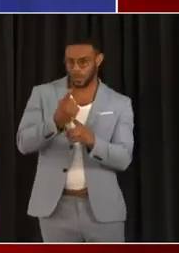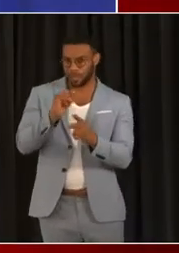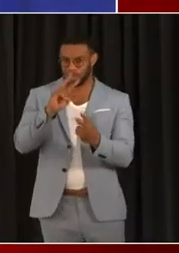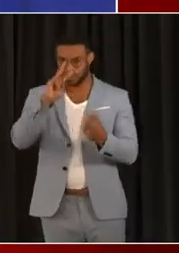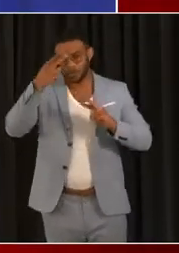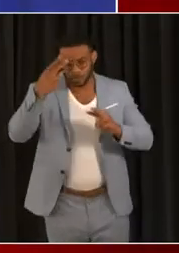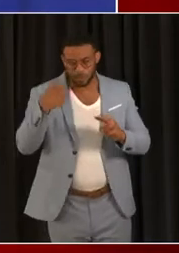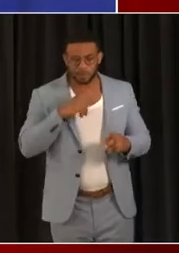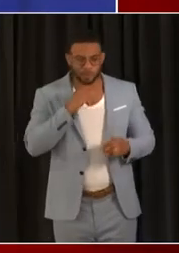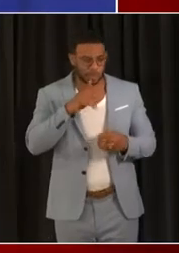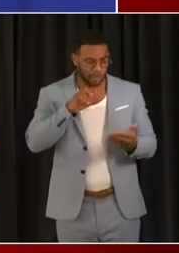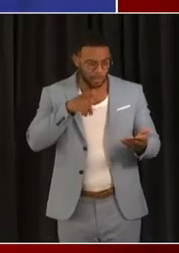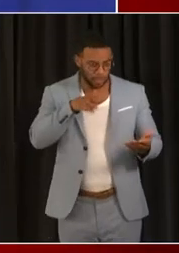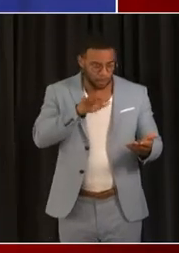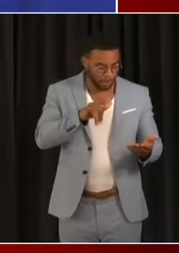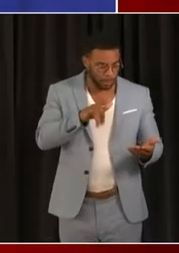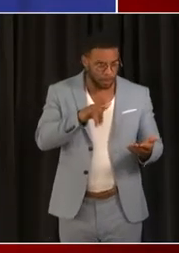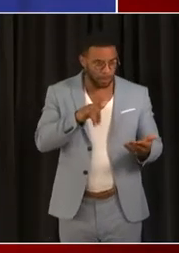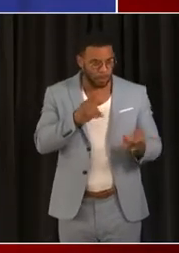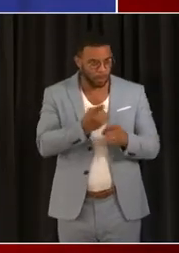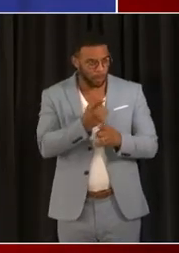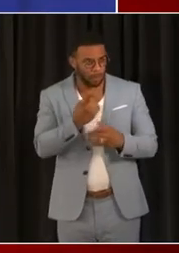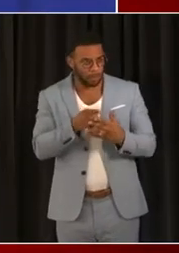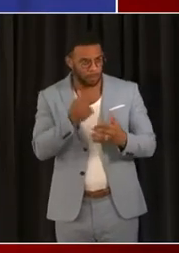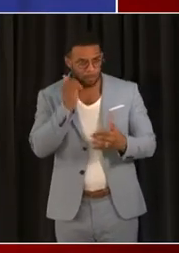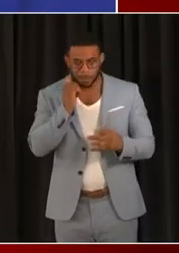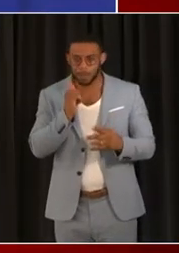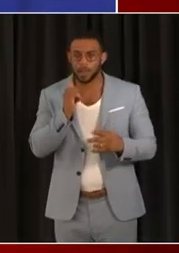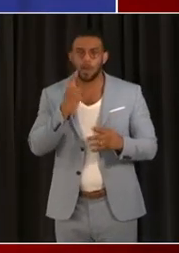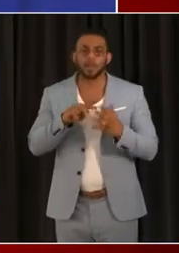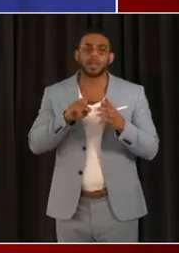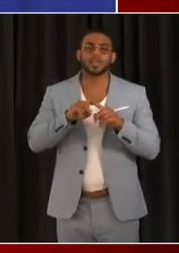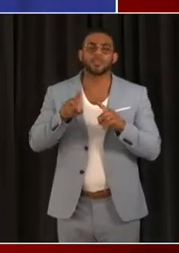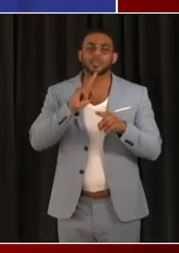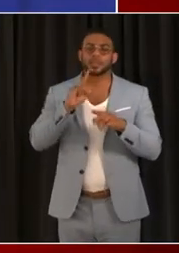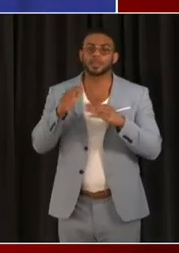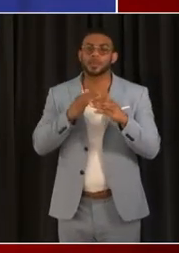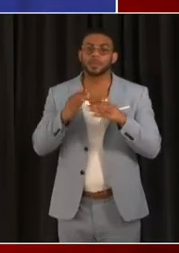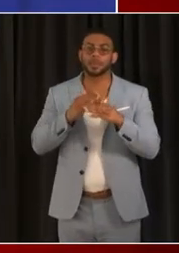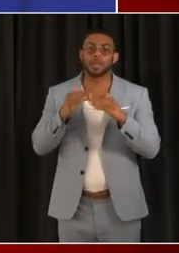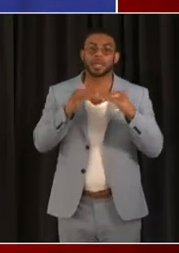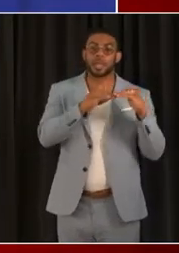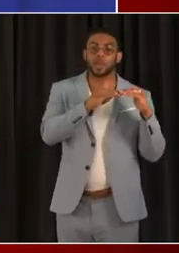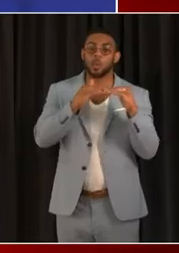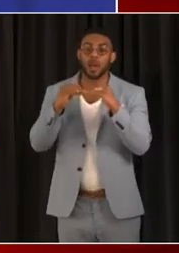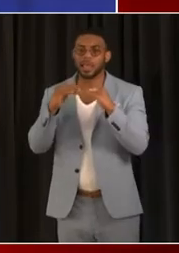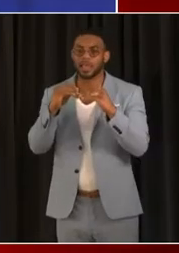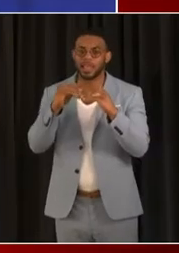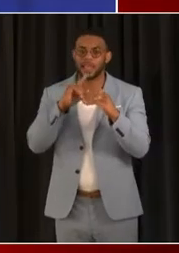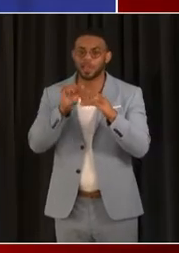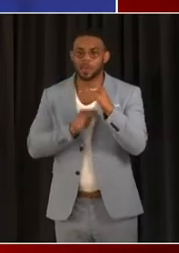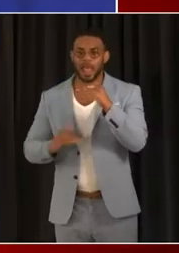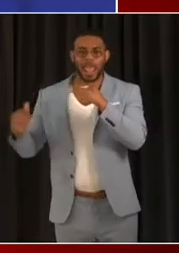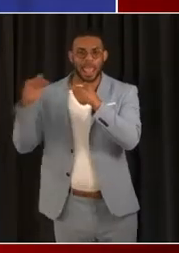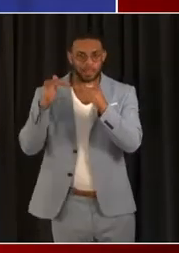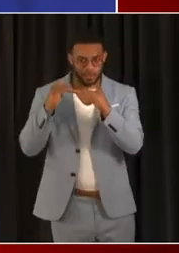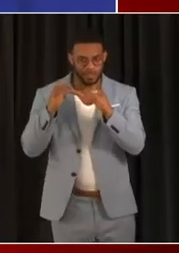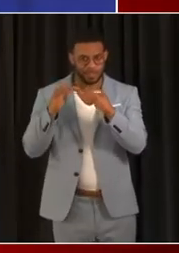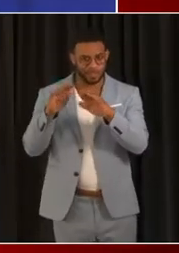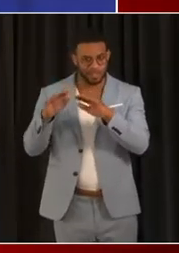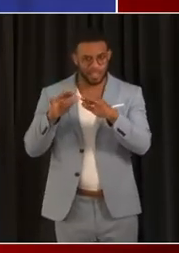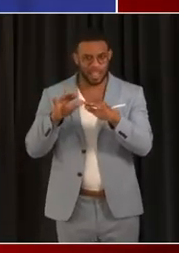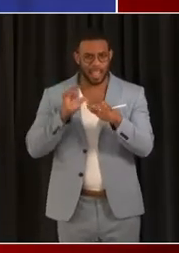correcting that thought, and I'm sure Dr. Perry probably corrects them every day on what the difference is between equality and certainly what equity